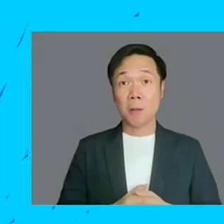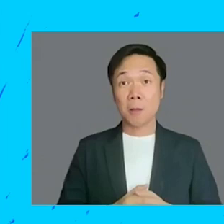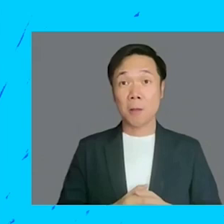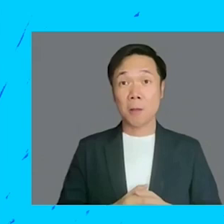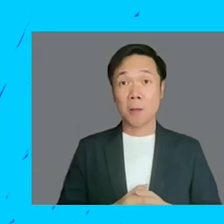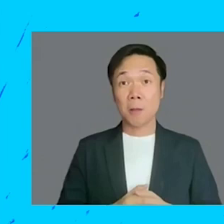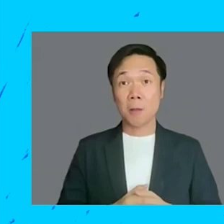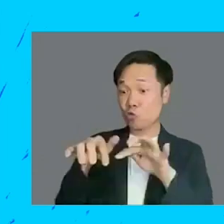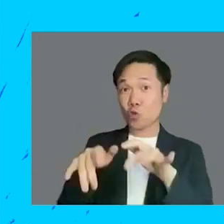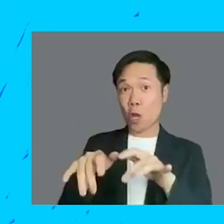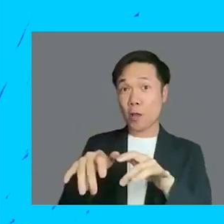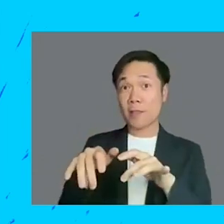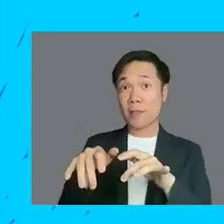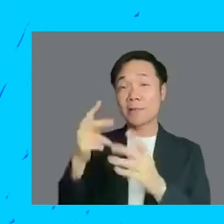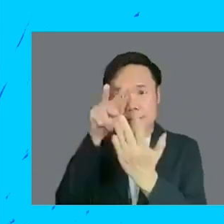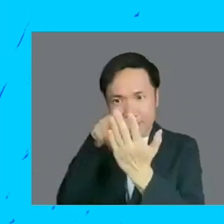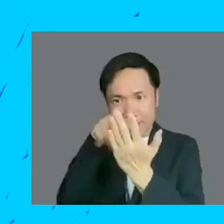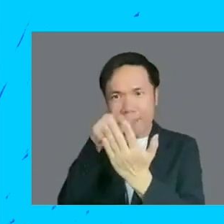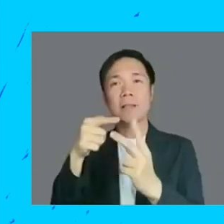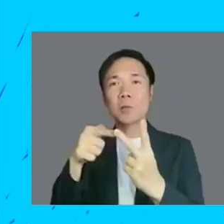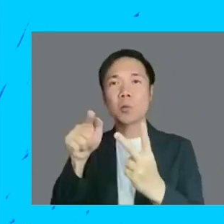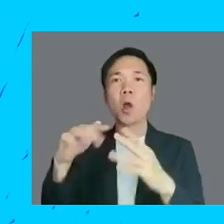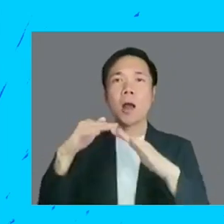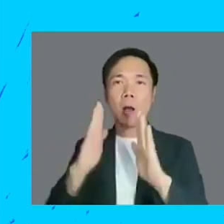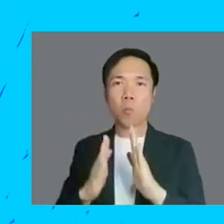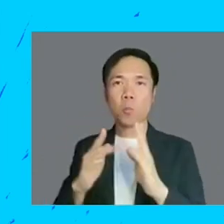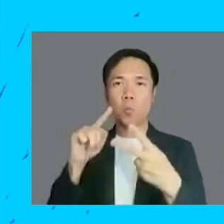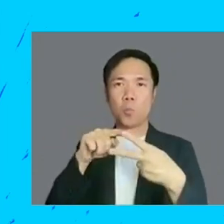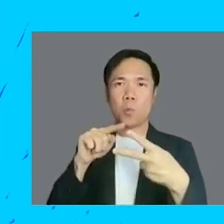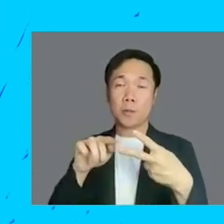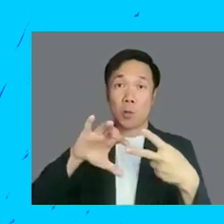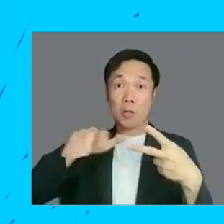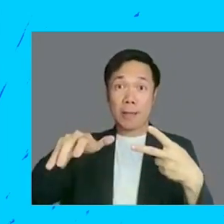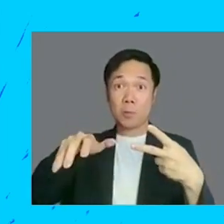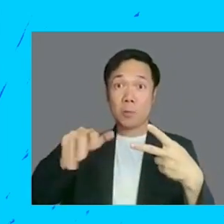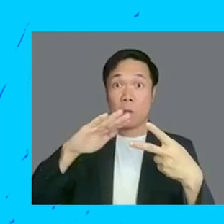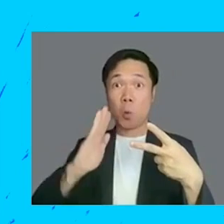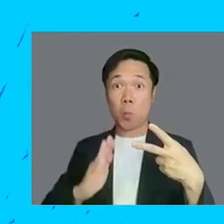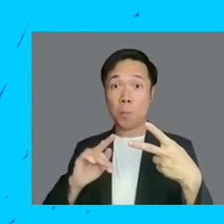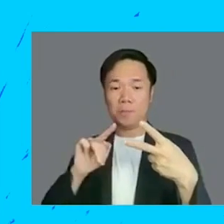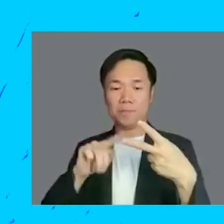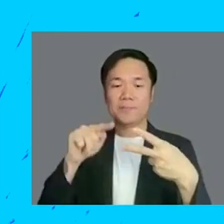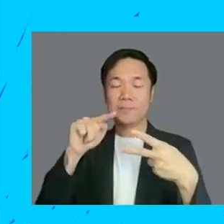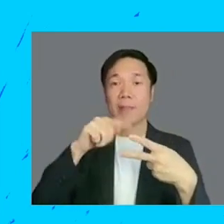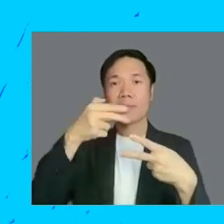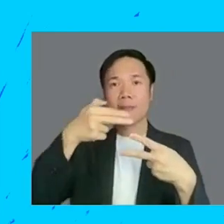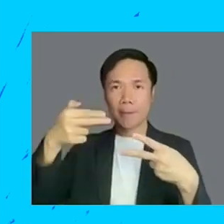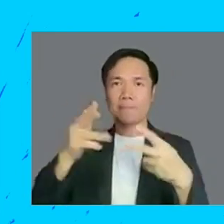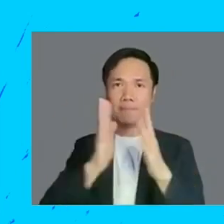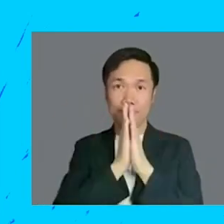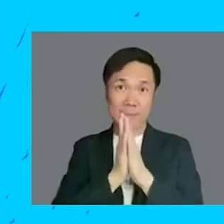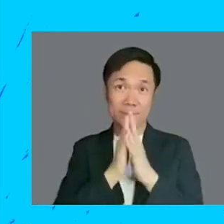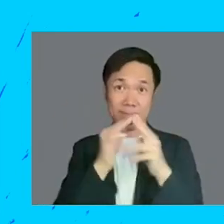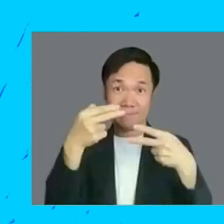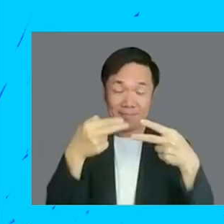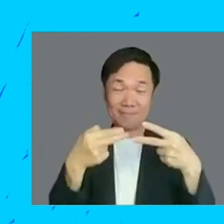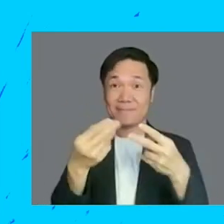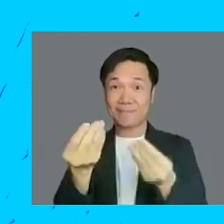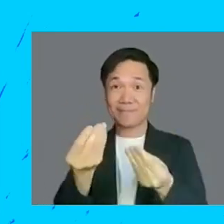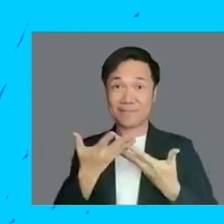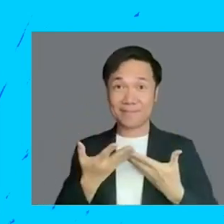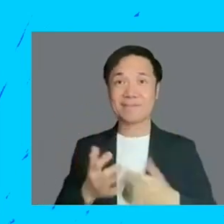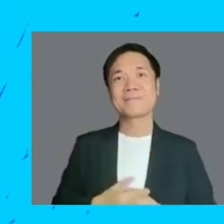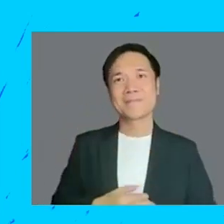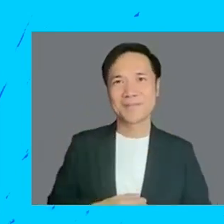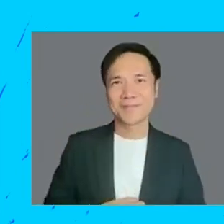having, where are you from. Please do not forget to put your country as you're registering. These are young people, so let's do this